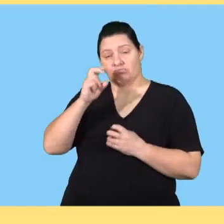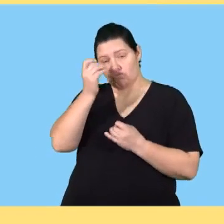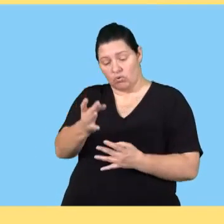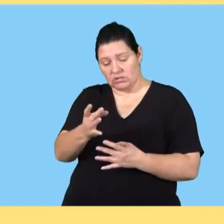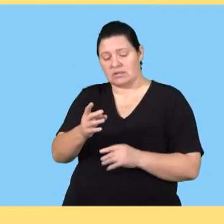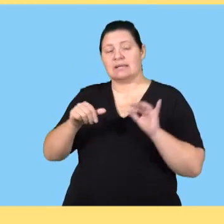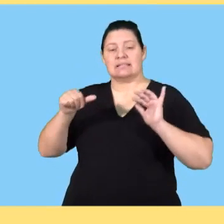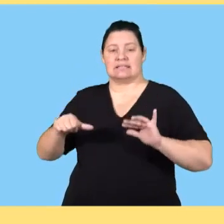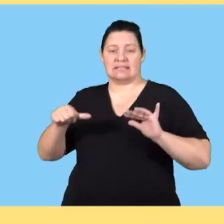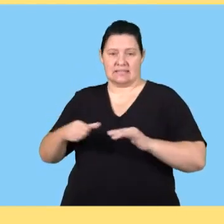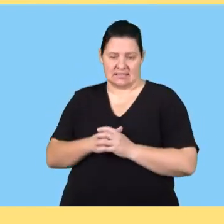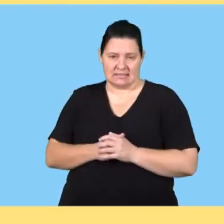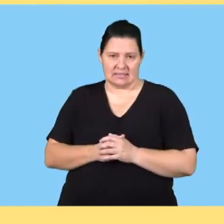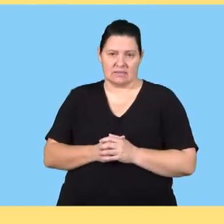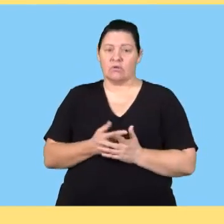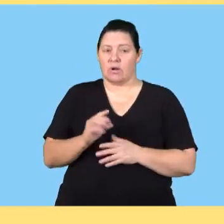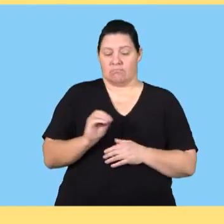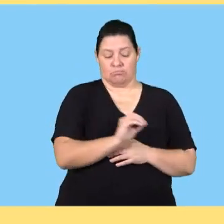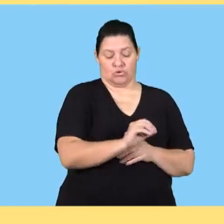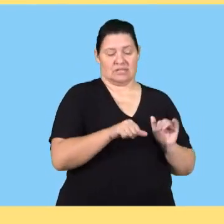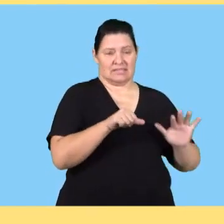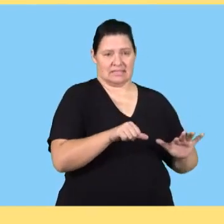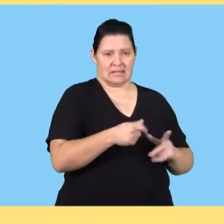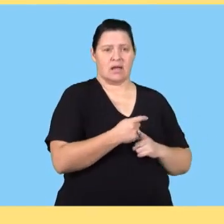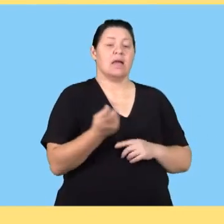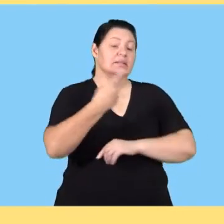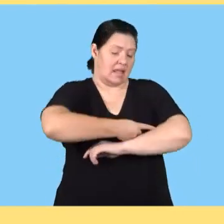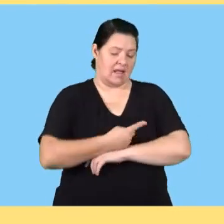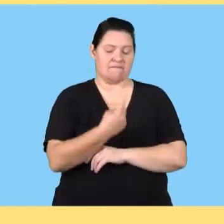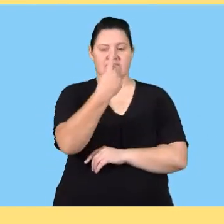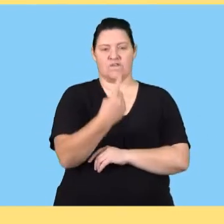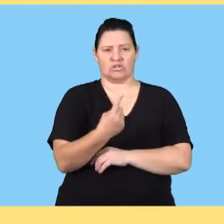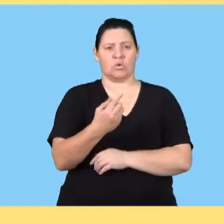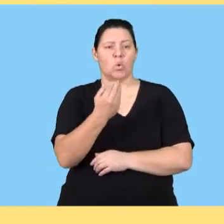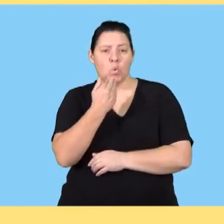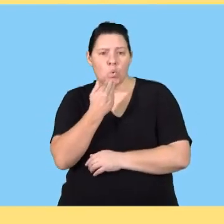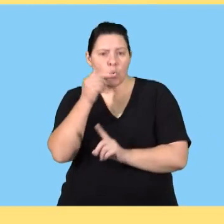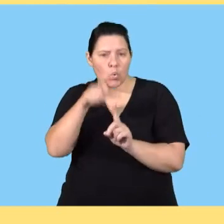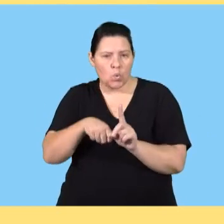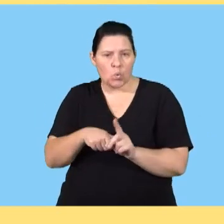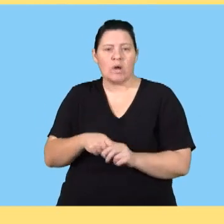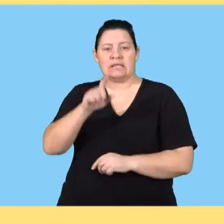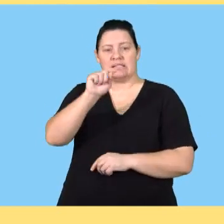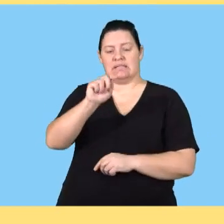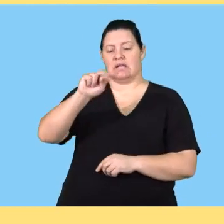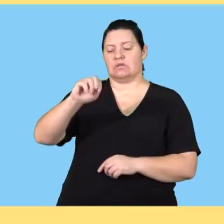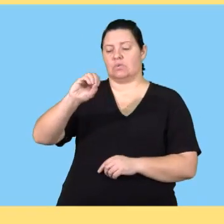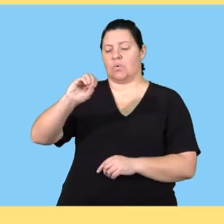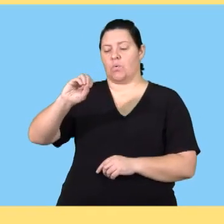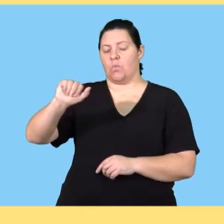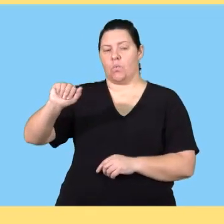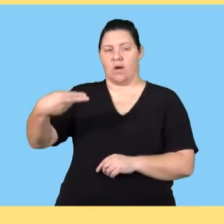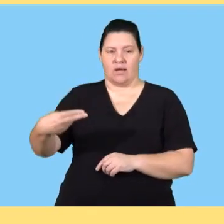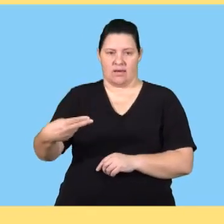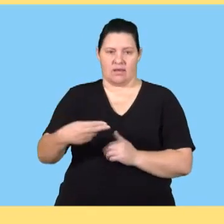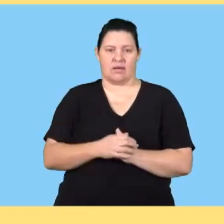number 16. So it will be 16 here. The day will be the first. The creditor is T